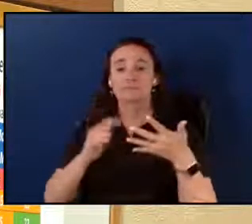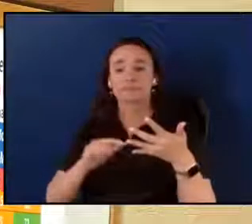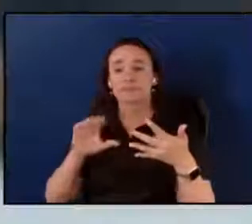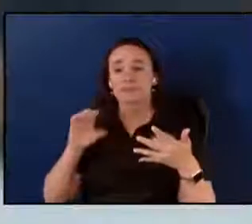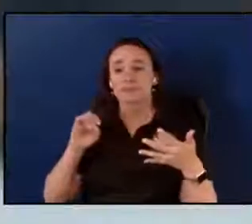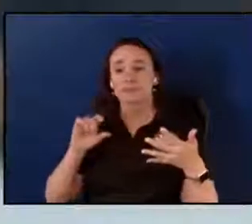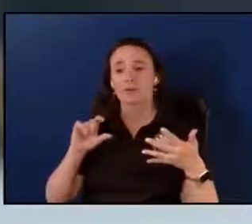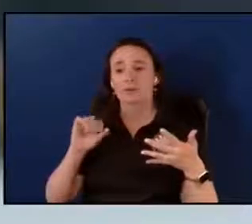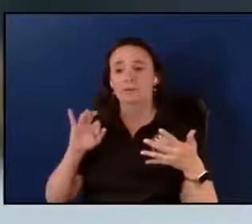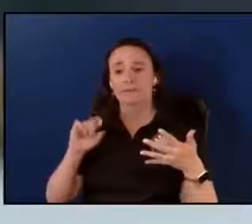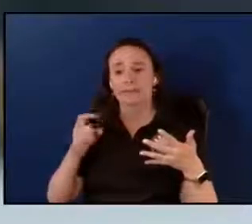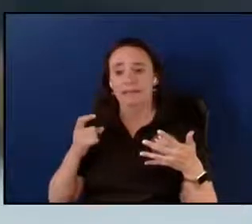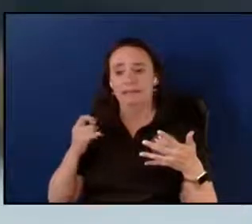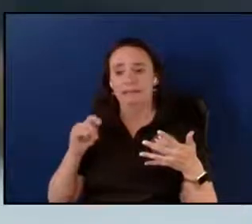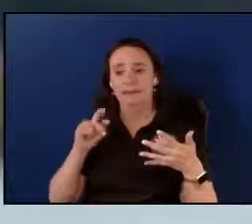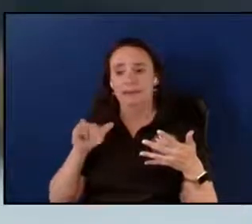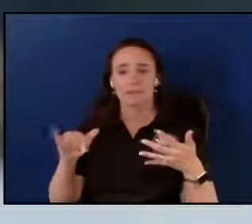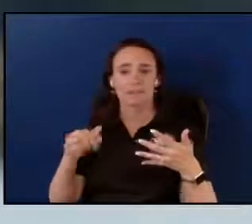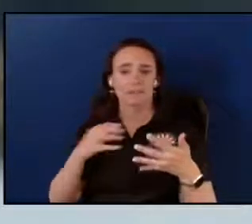Baca.